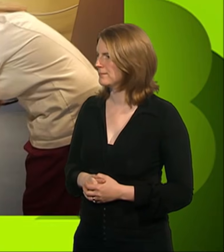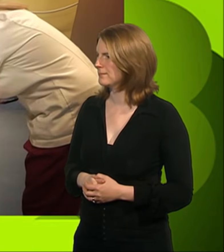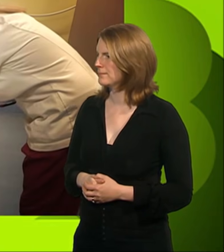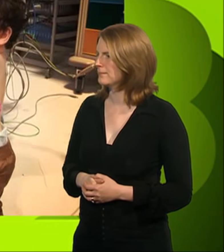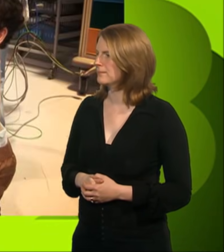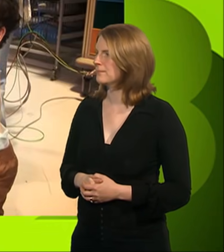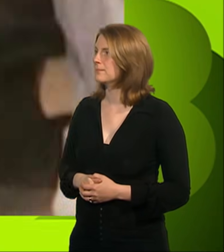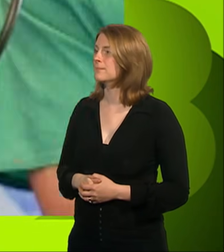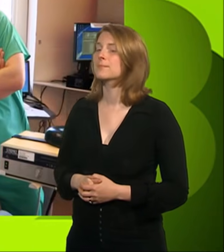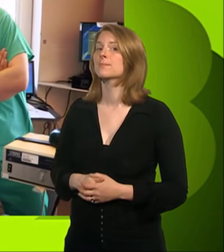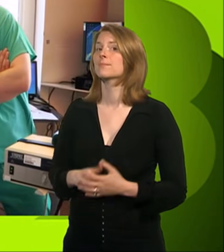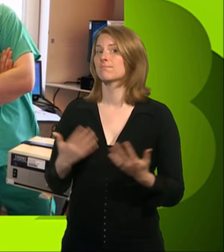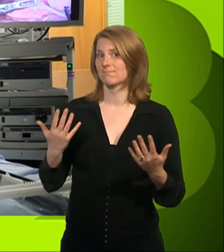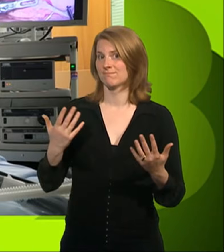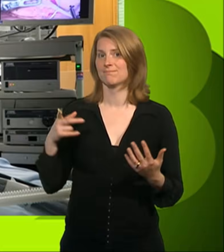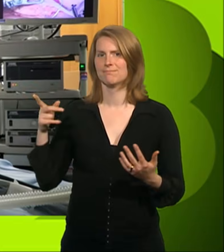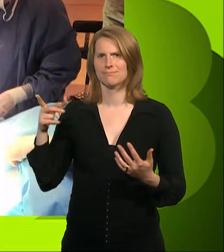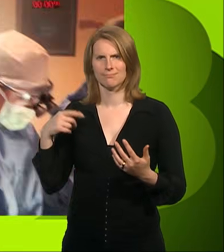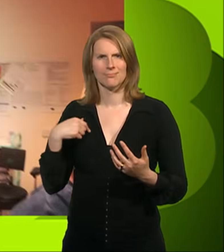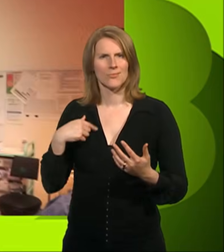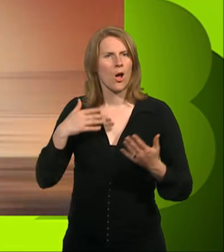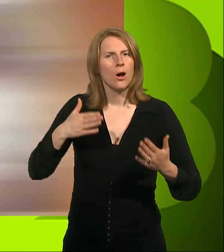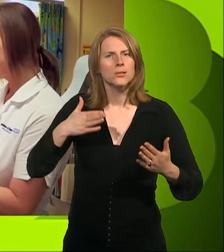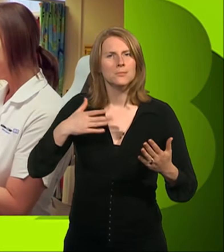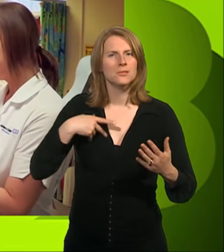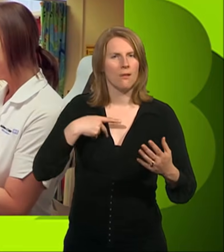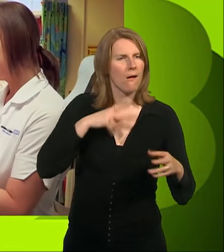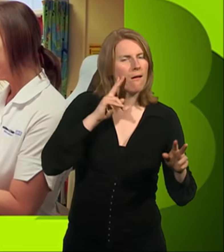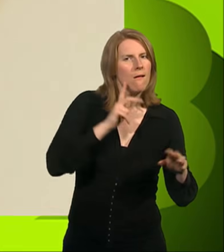Now we're hitting the hospitals to show you what goes on.